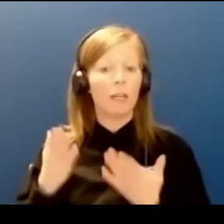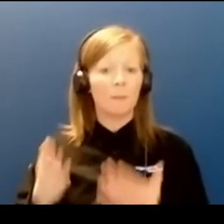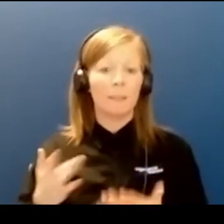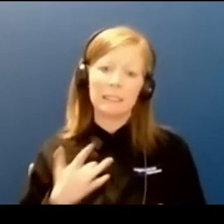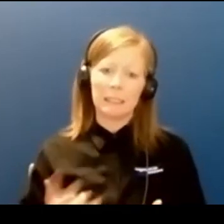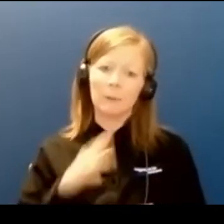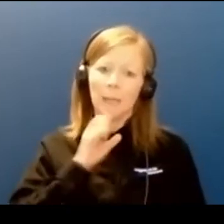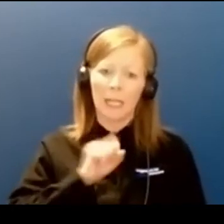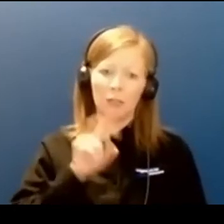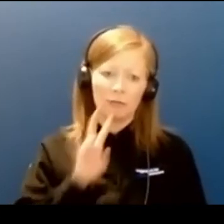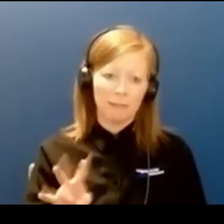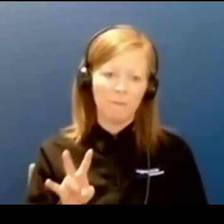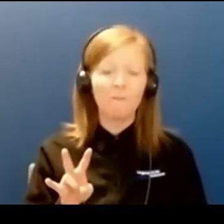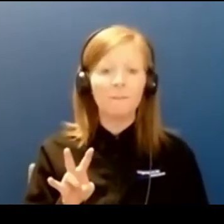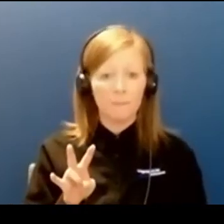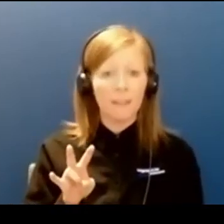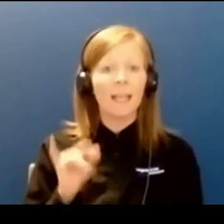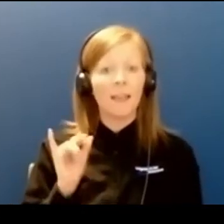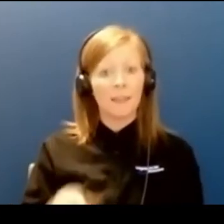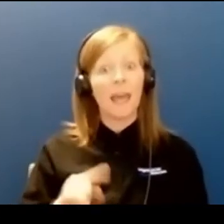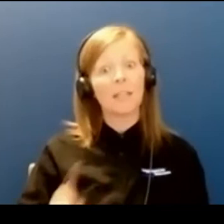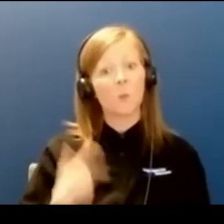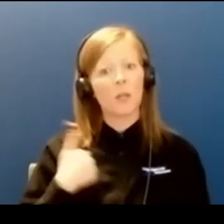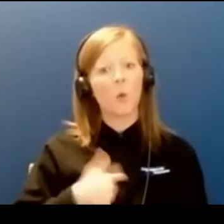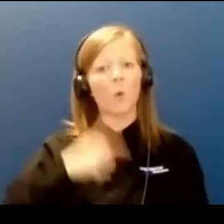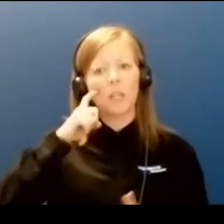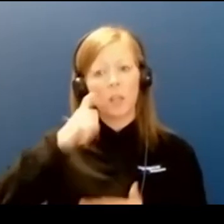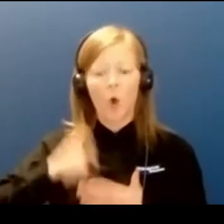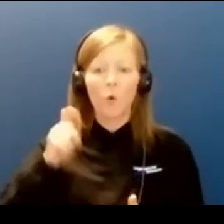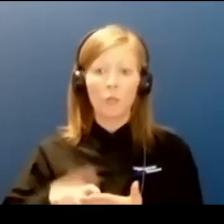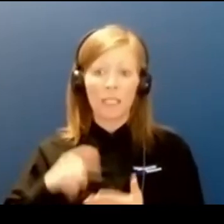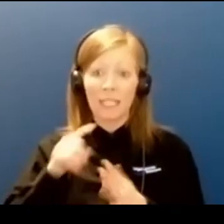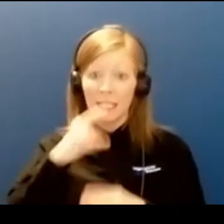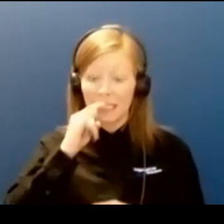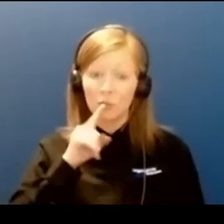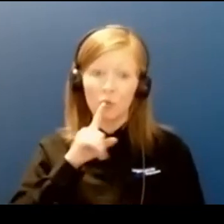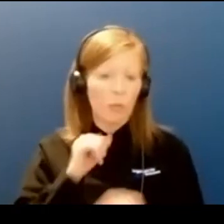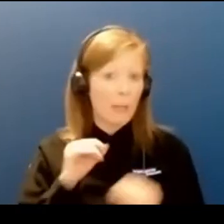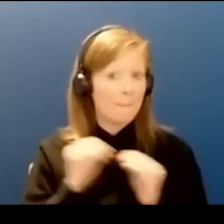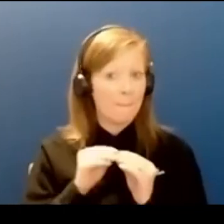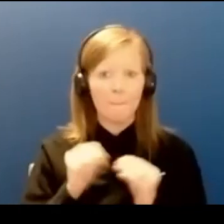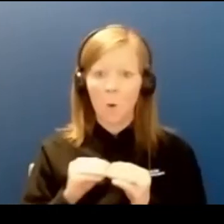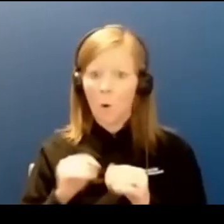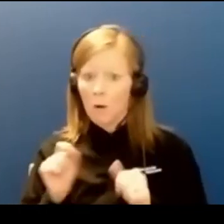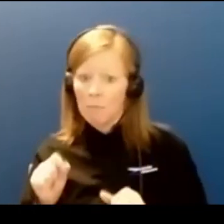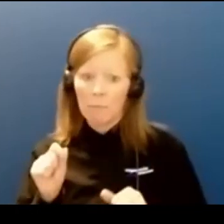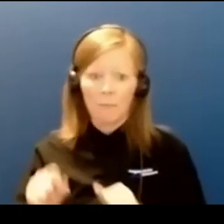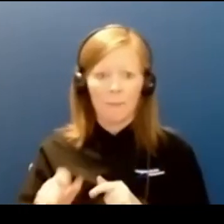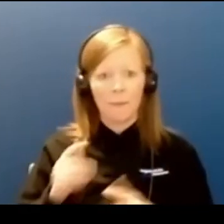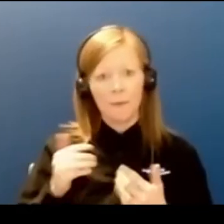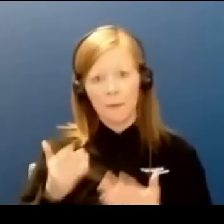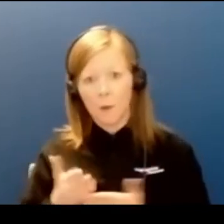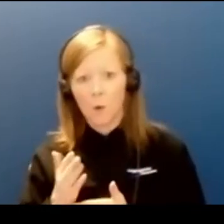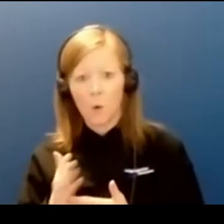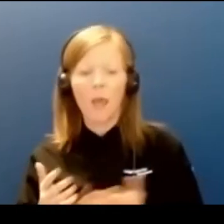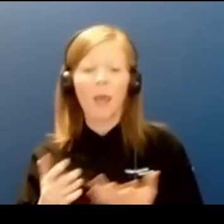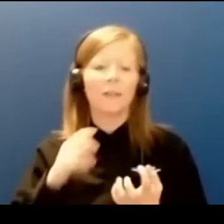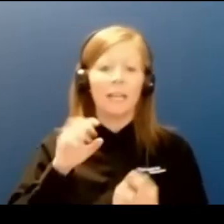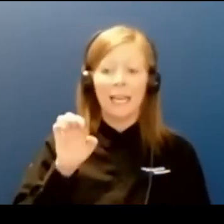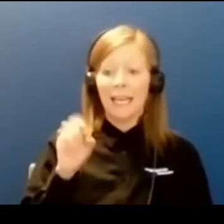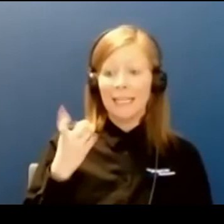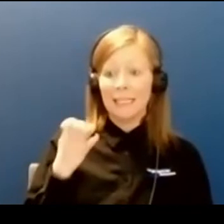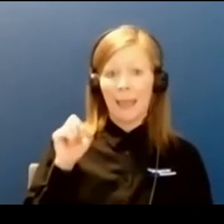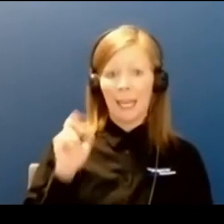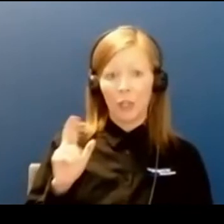7. And that's when we really find that children are actually much more prone to being okay to having an expander in their